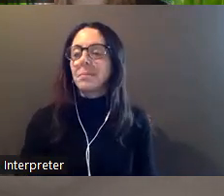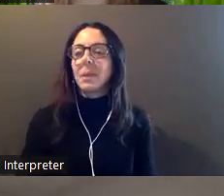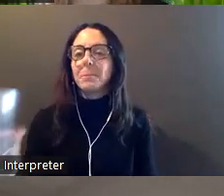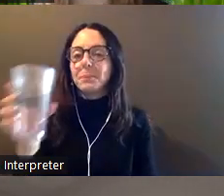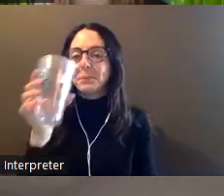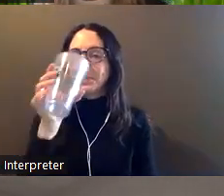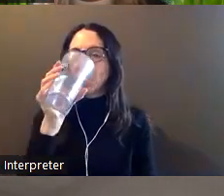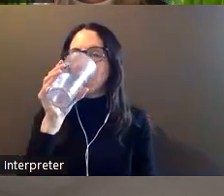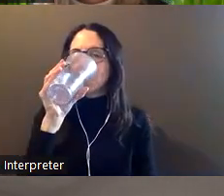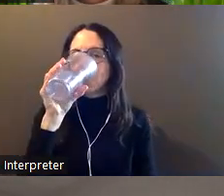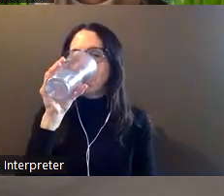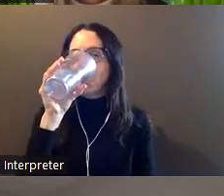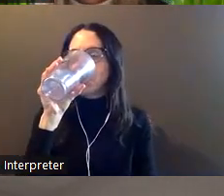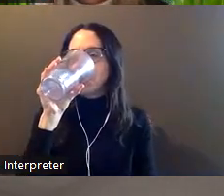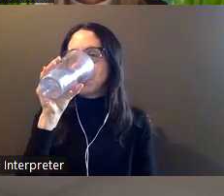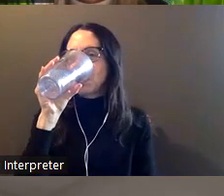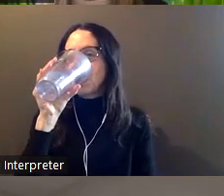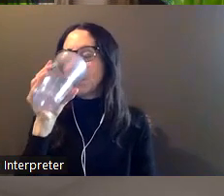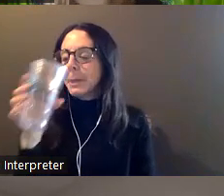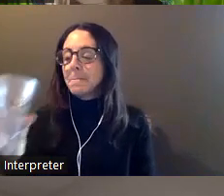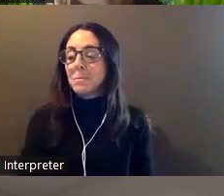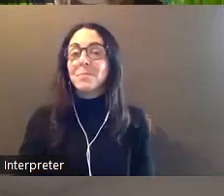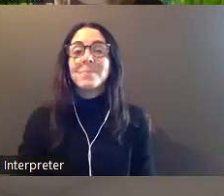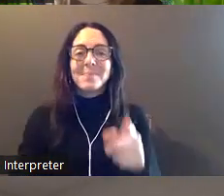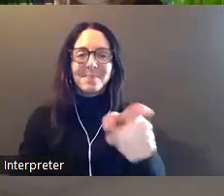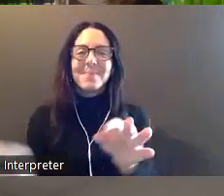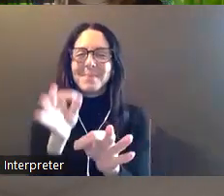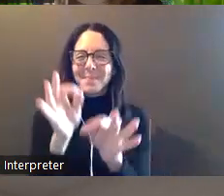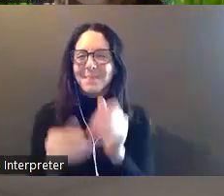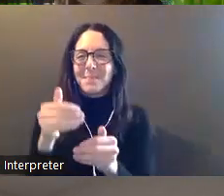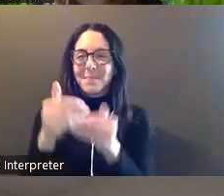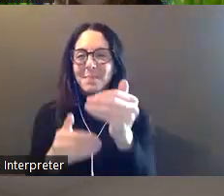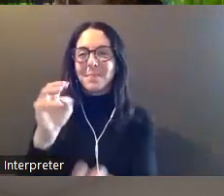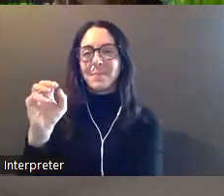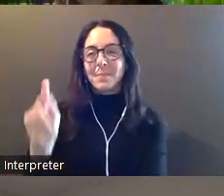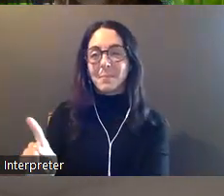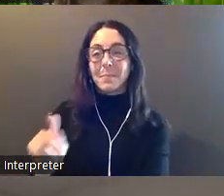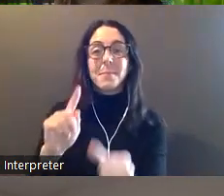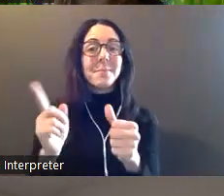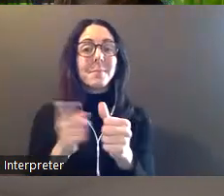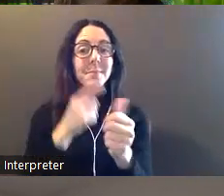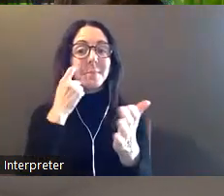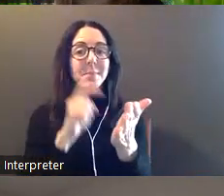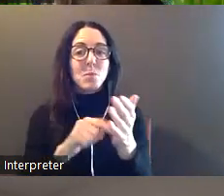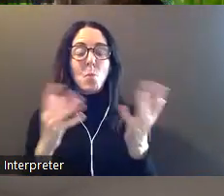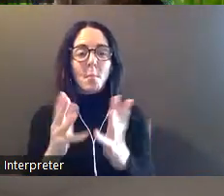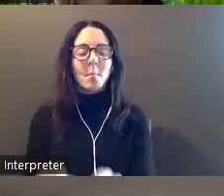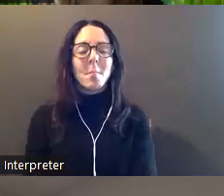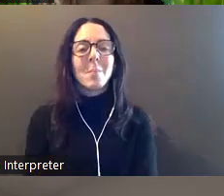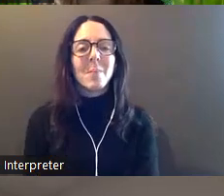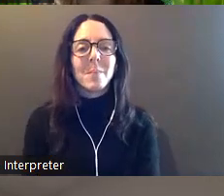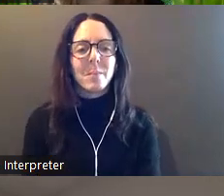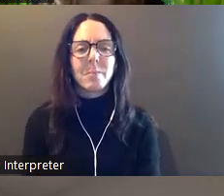so this is our simplified version of our process map. The first thing we will see is that we need to determine whether